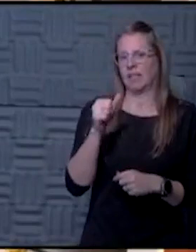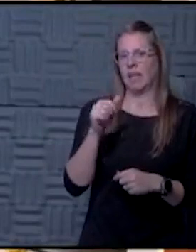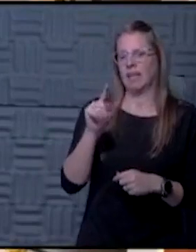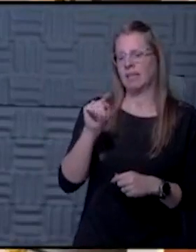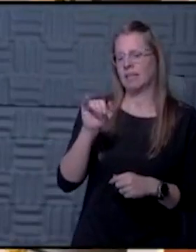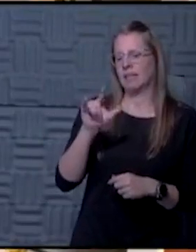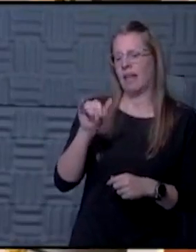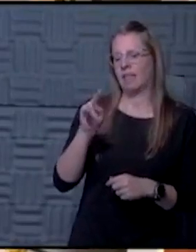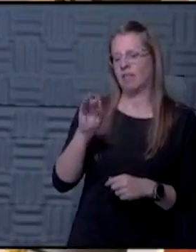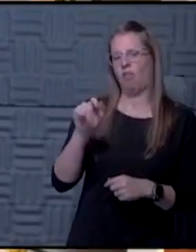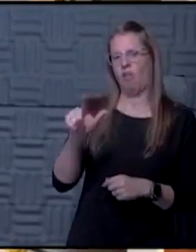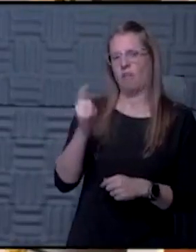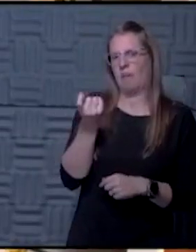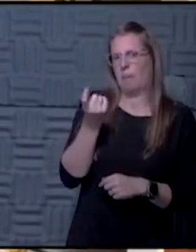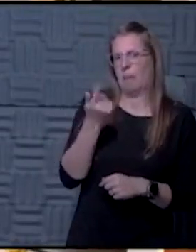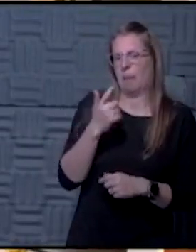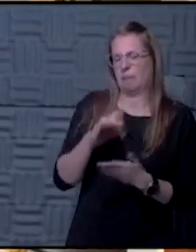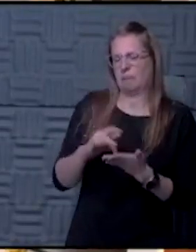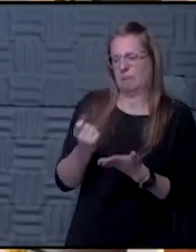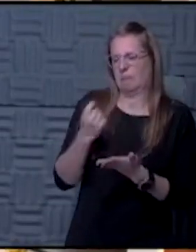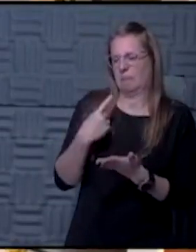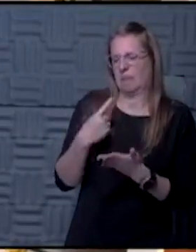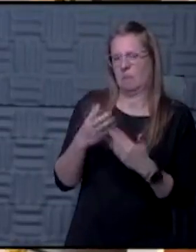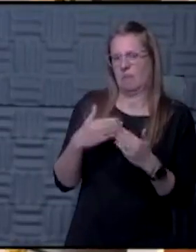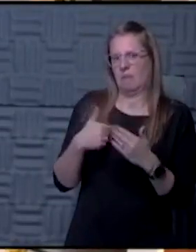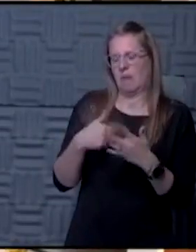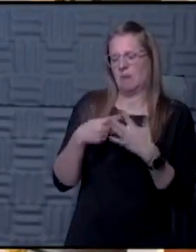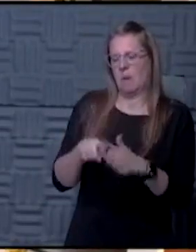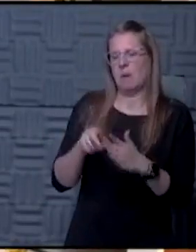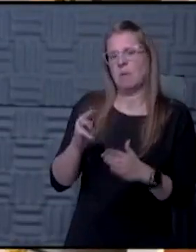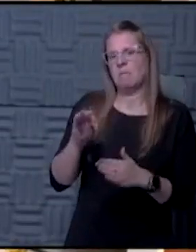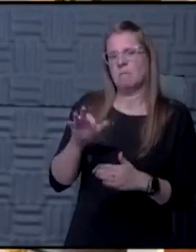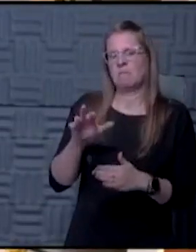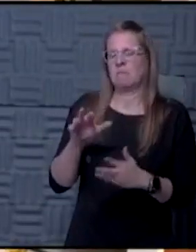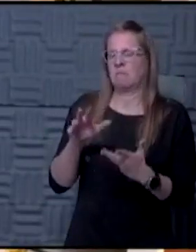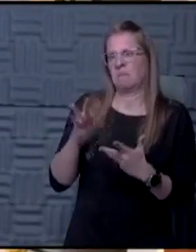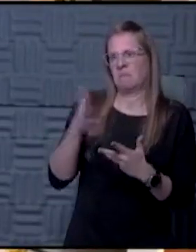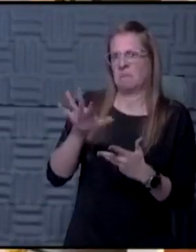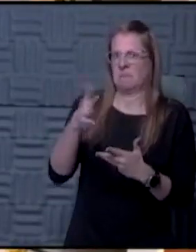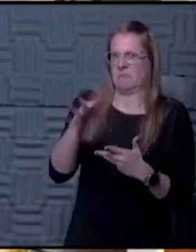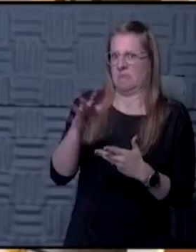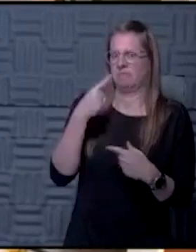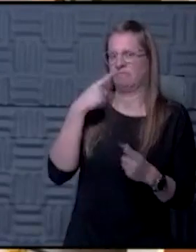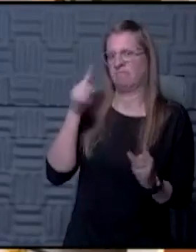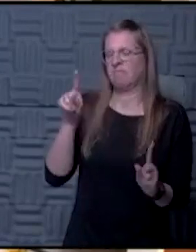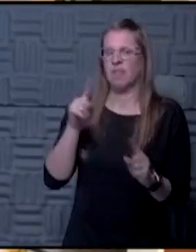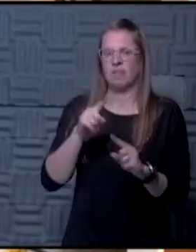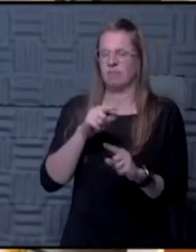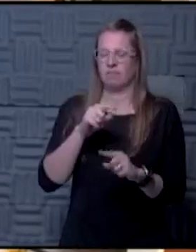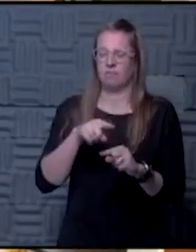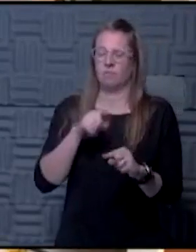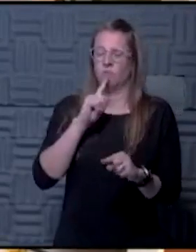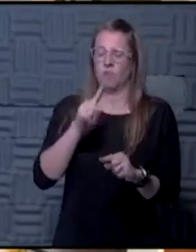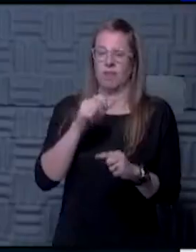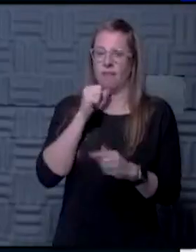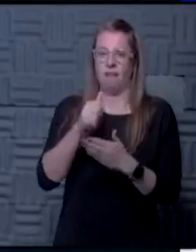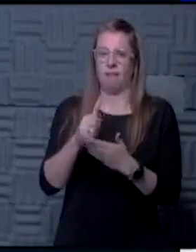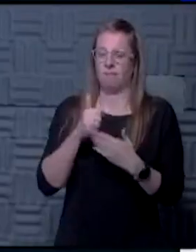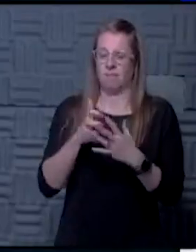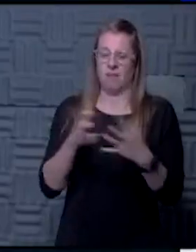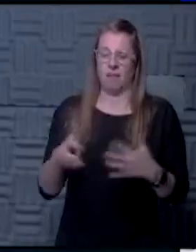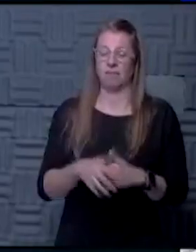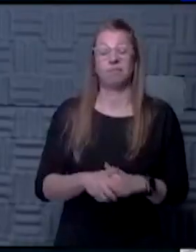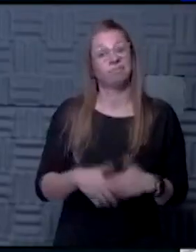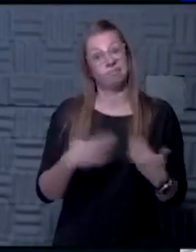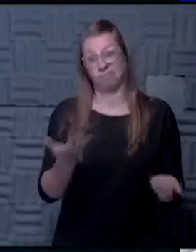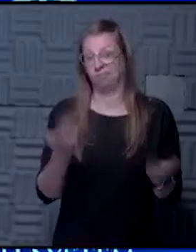Tylenol early on. It was maybe mildly effective, but not much. Okay. There